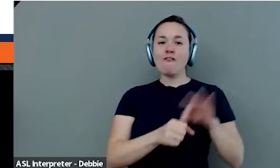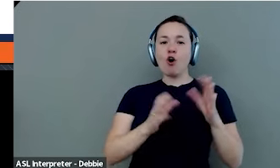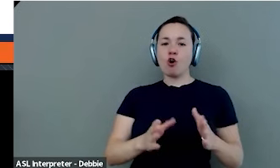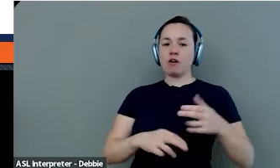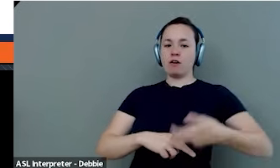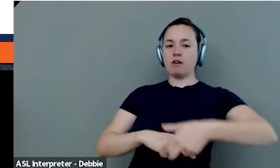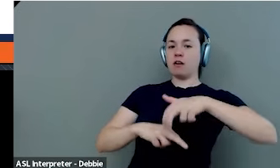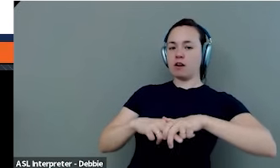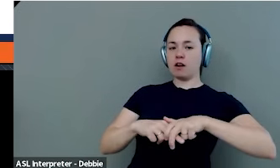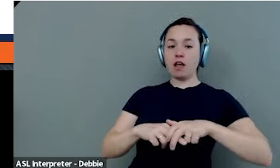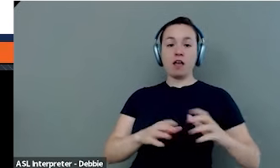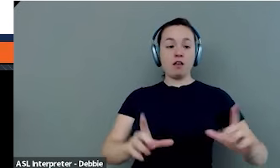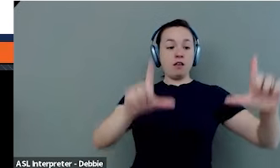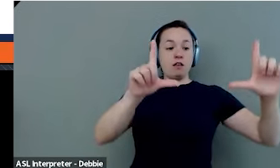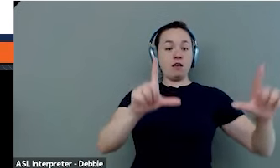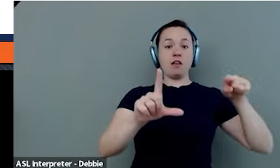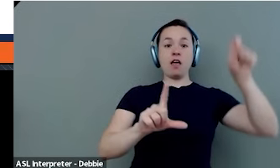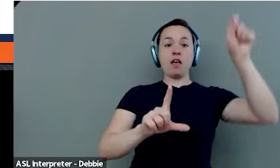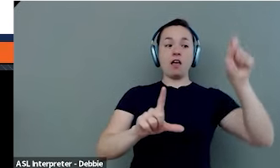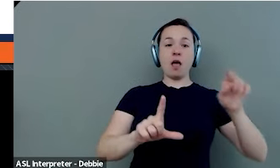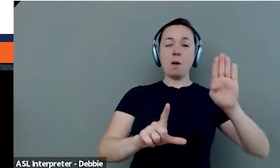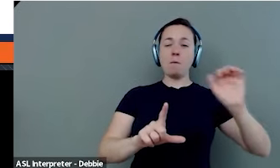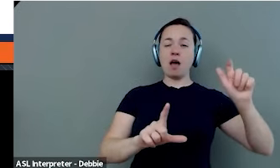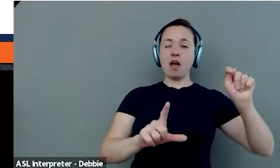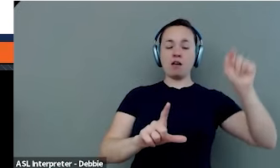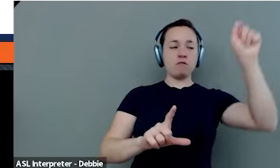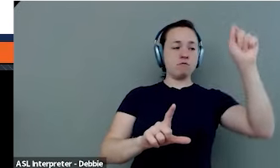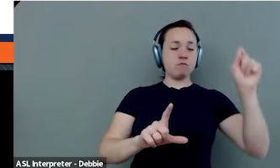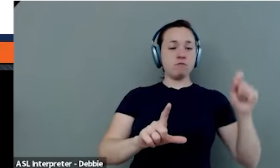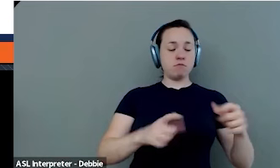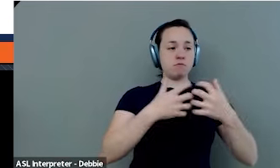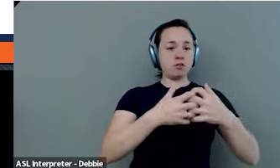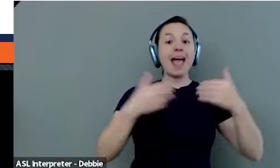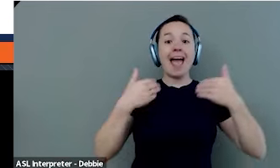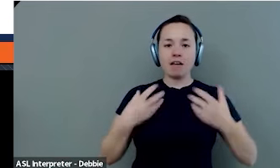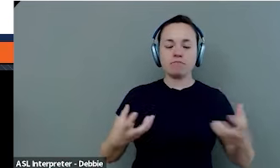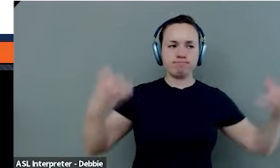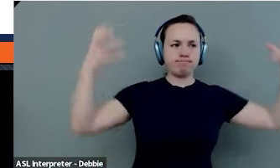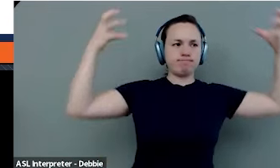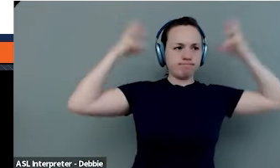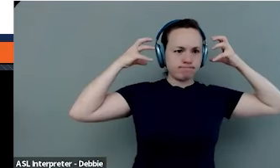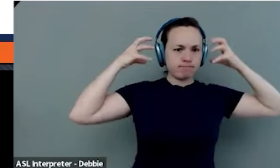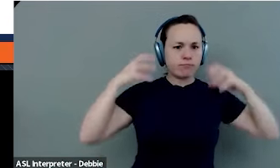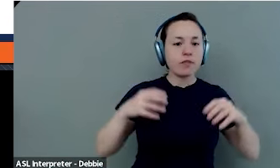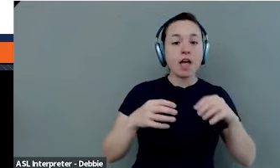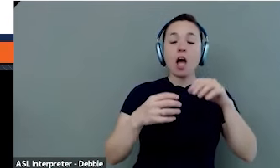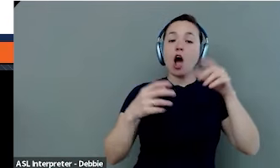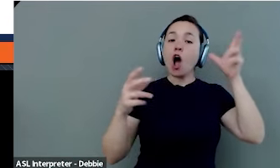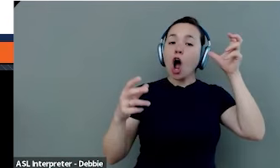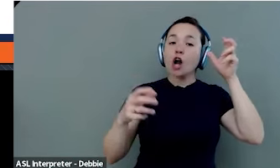front of a ballot marking device with headphones on and using the audio tactile